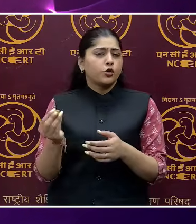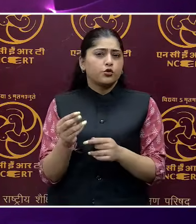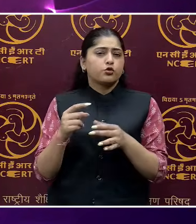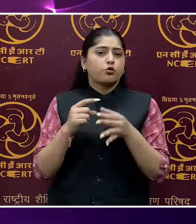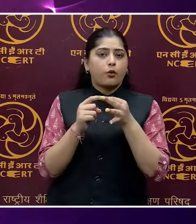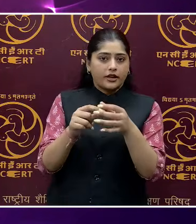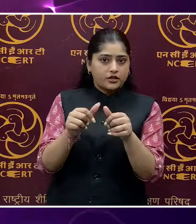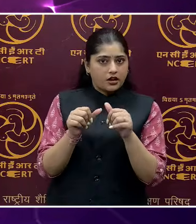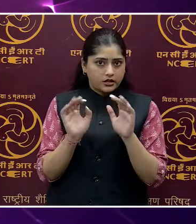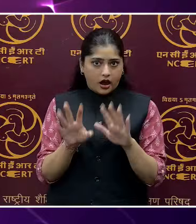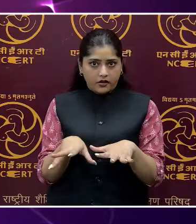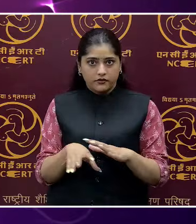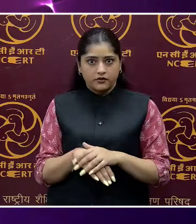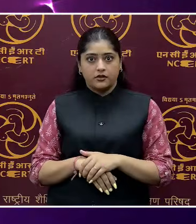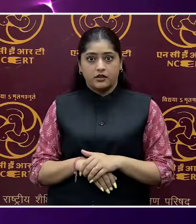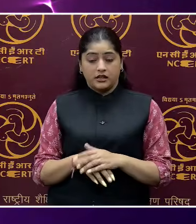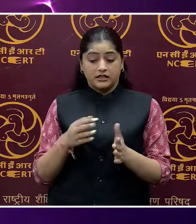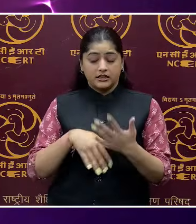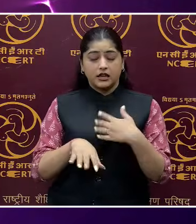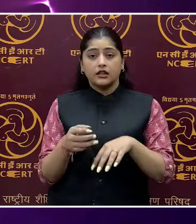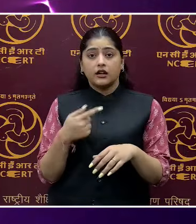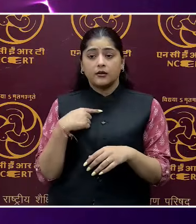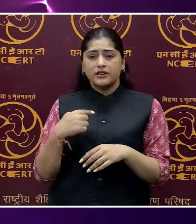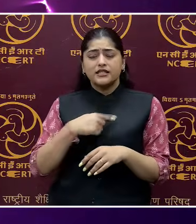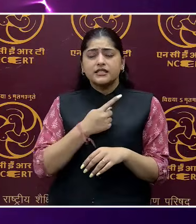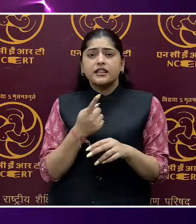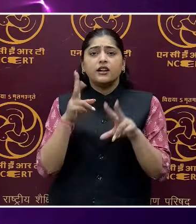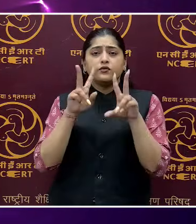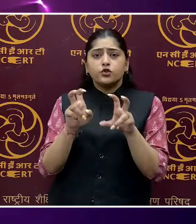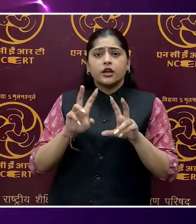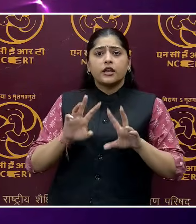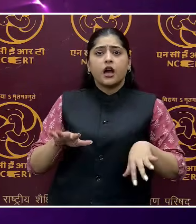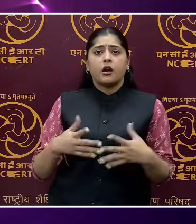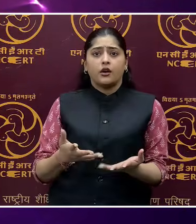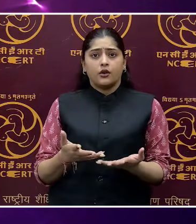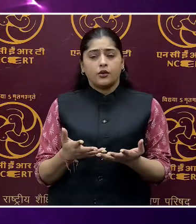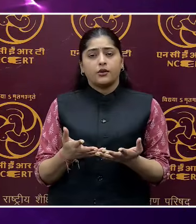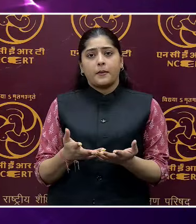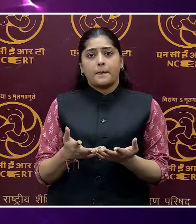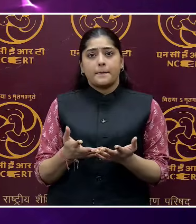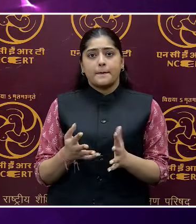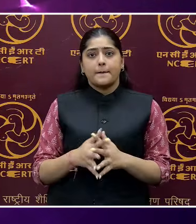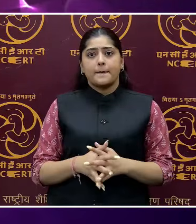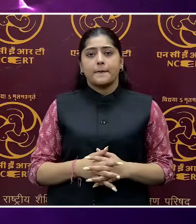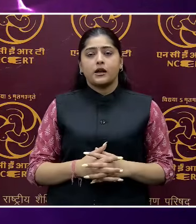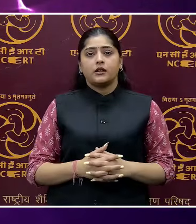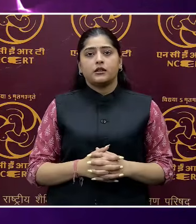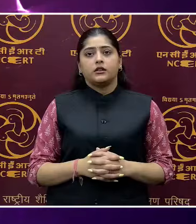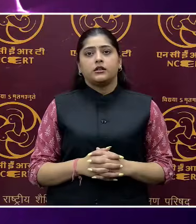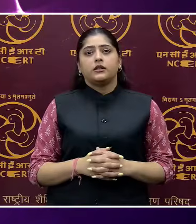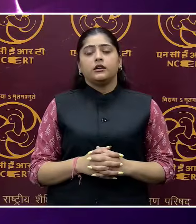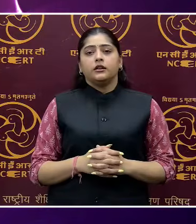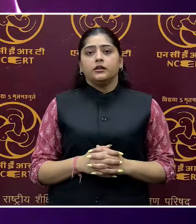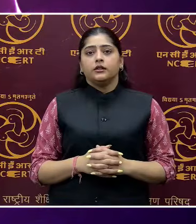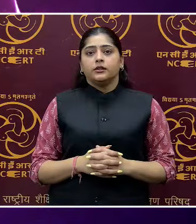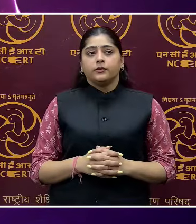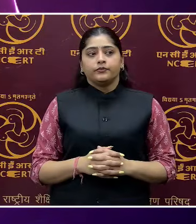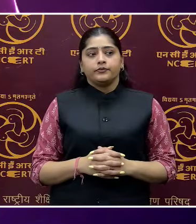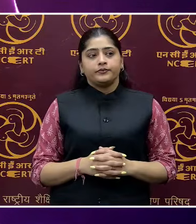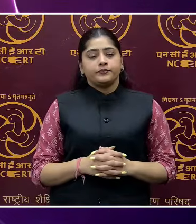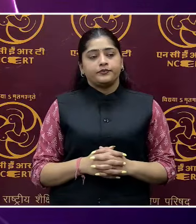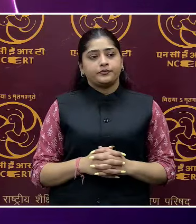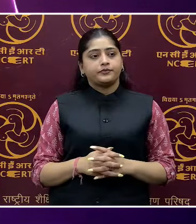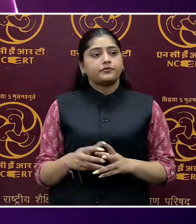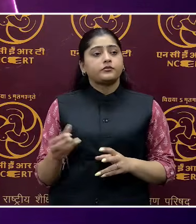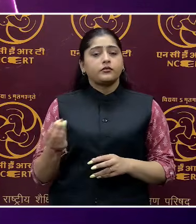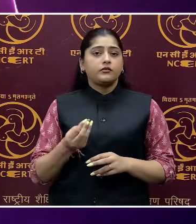available to assess themselves, and after that they can also get mark them. These are